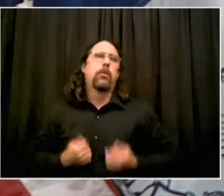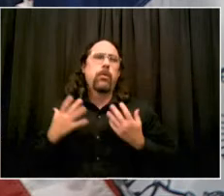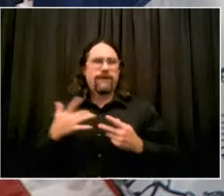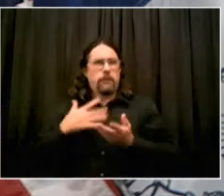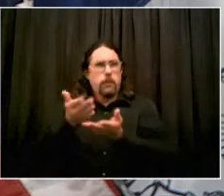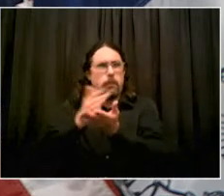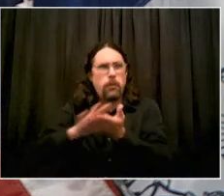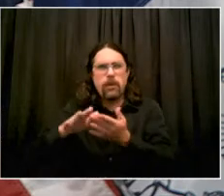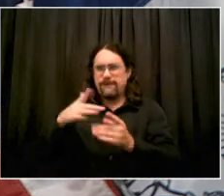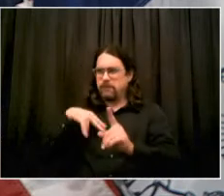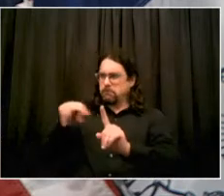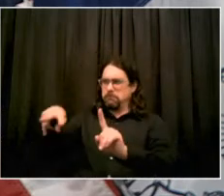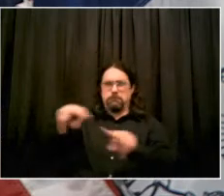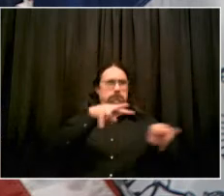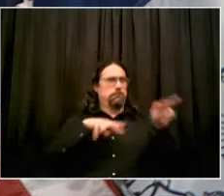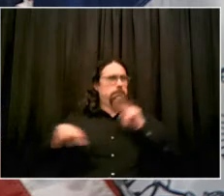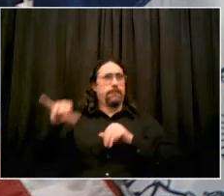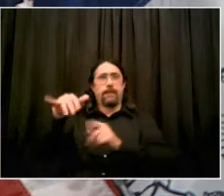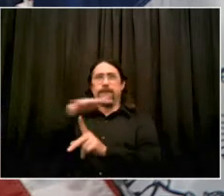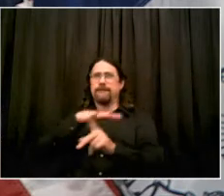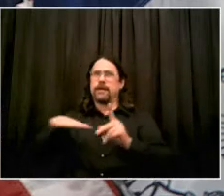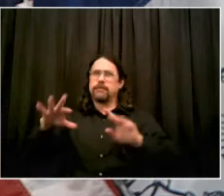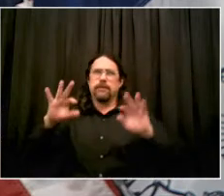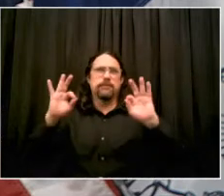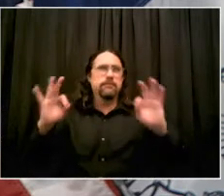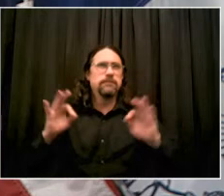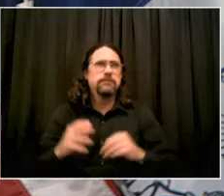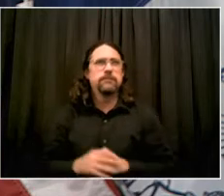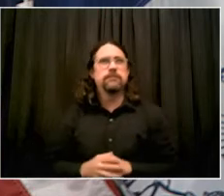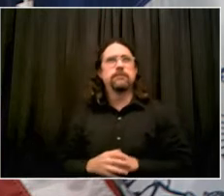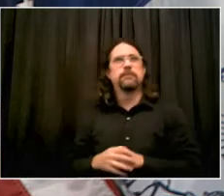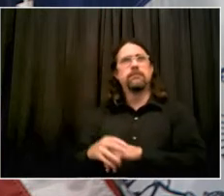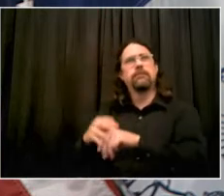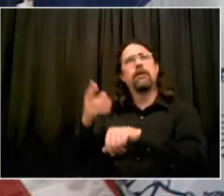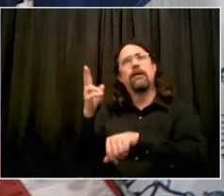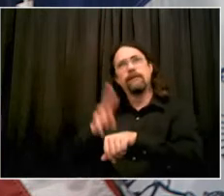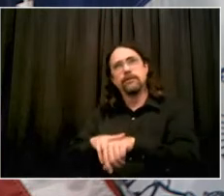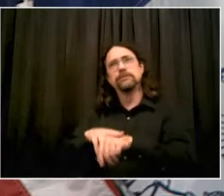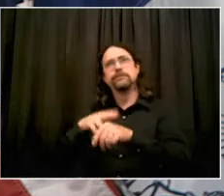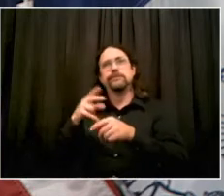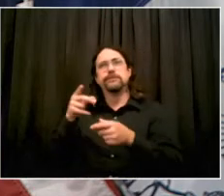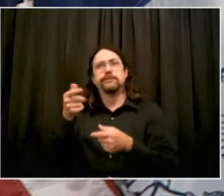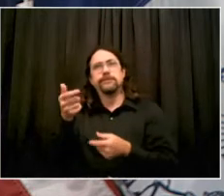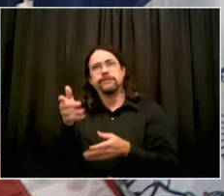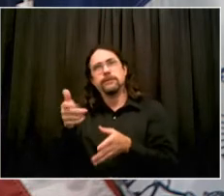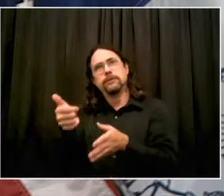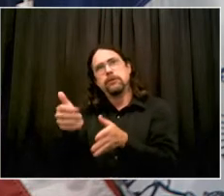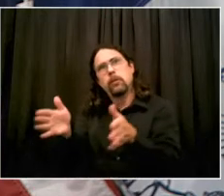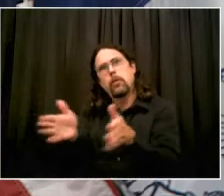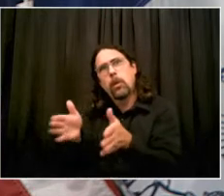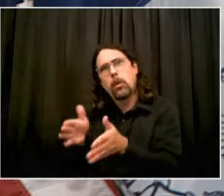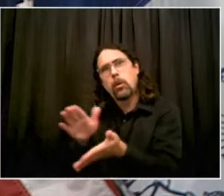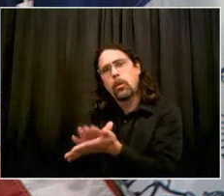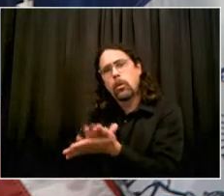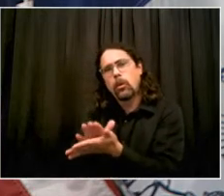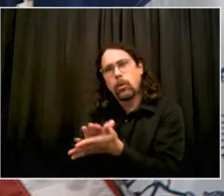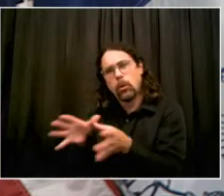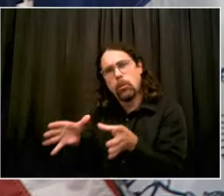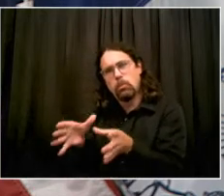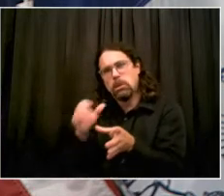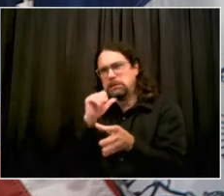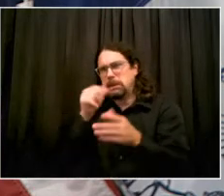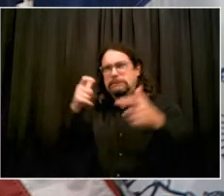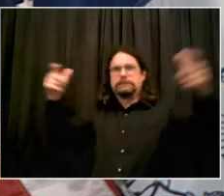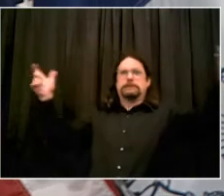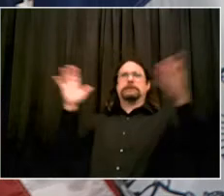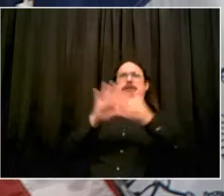for example, not the full classrooms we're used to, but still a classroom of kids focused on their teachers, learning, and the energy